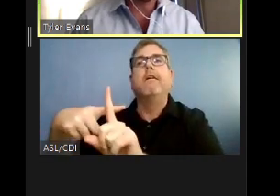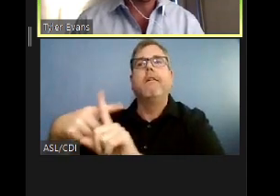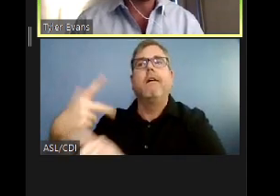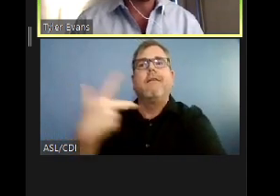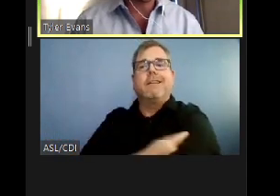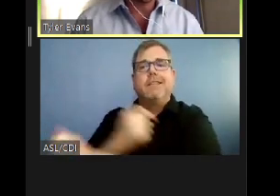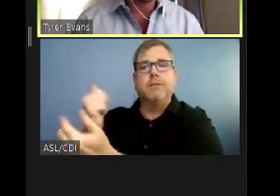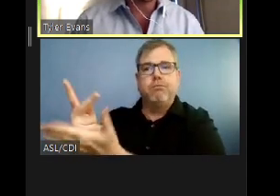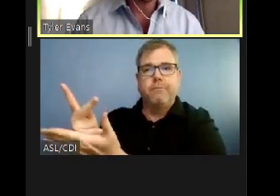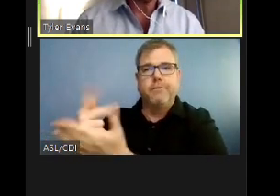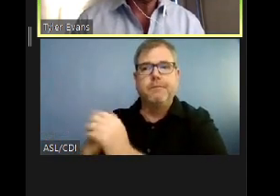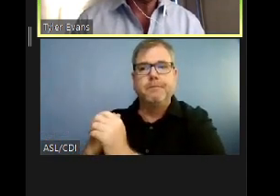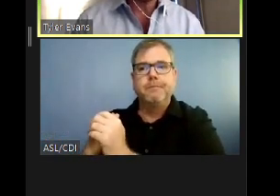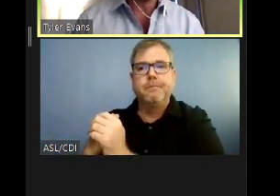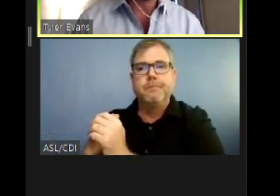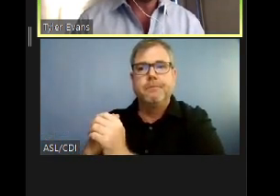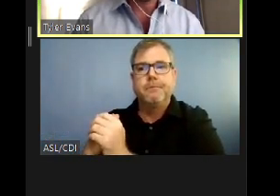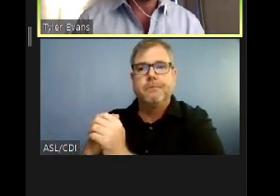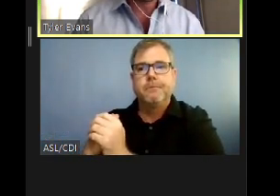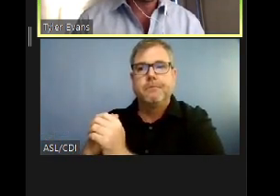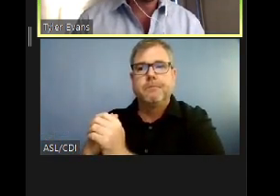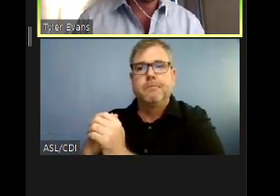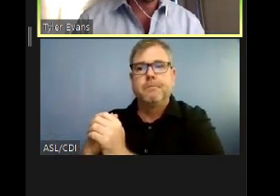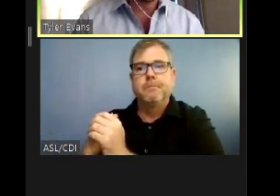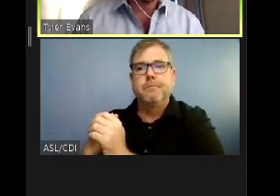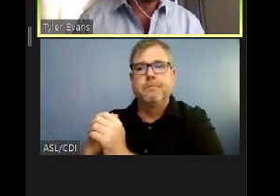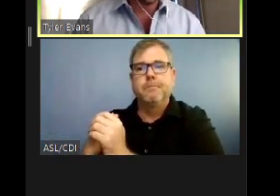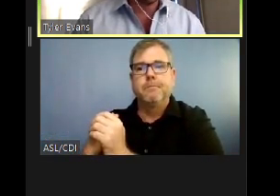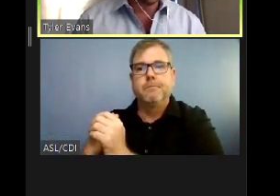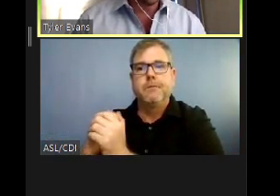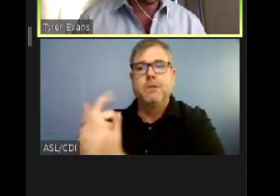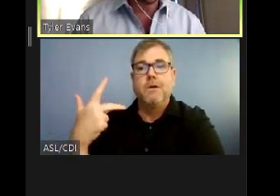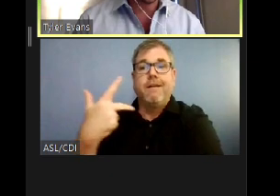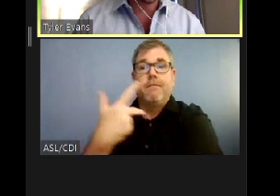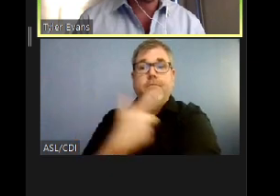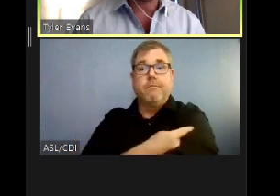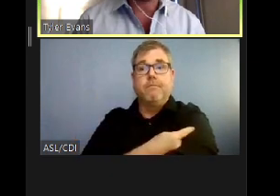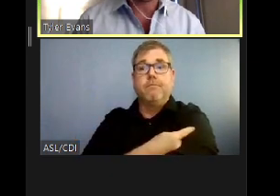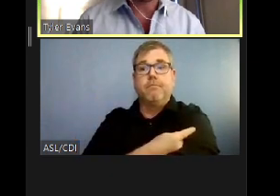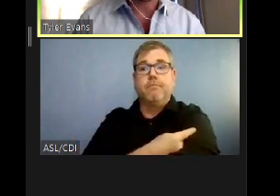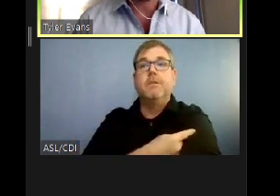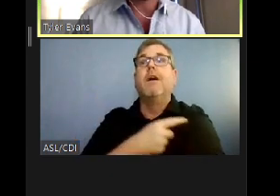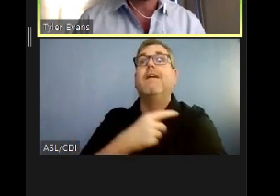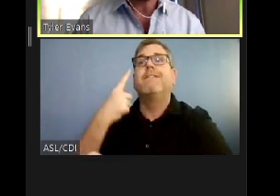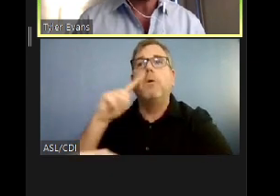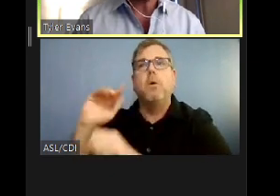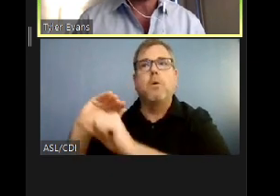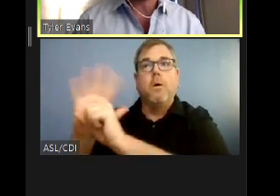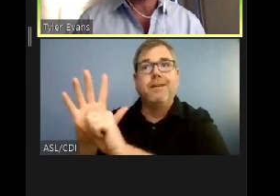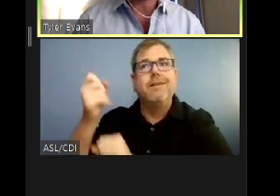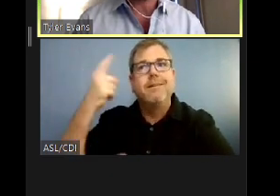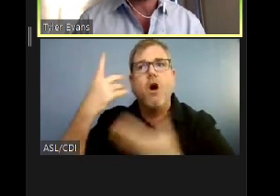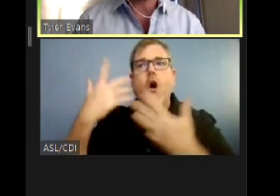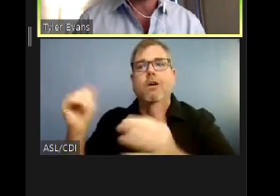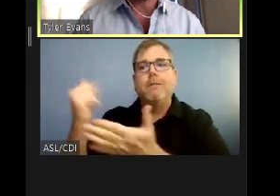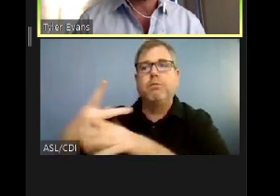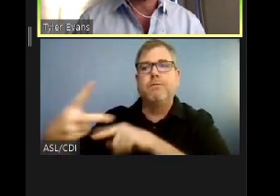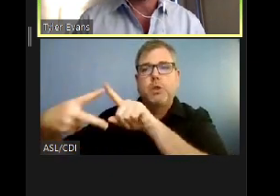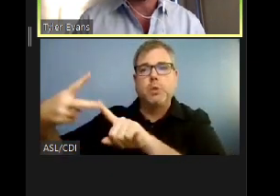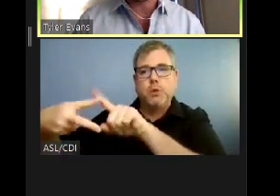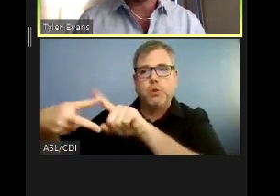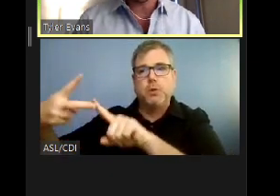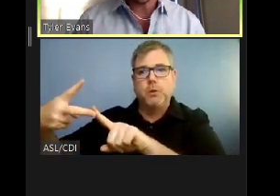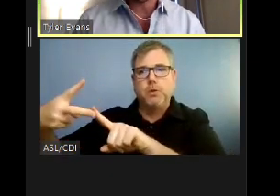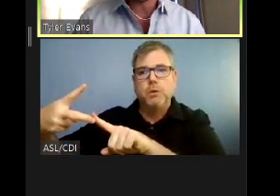of them have been approved. And those 2 are and I'm sure most of the folks have heard about this, but the 2